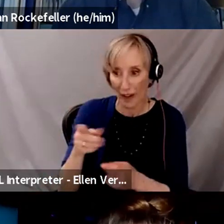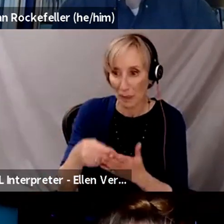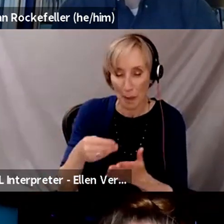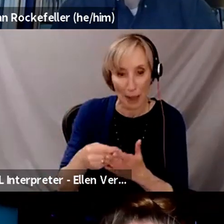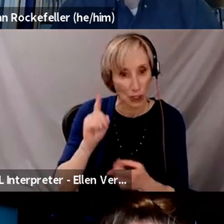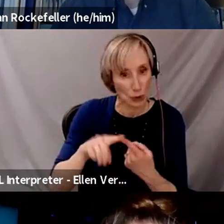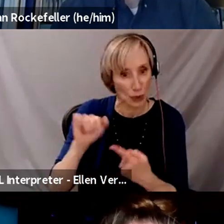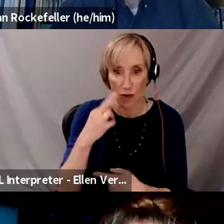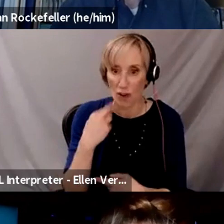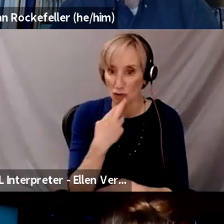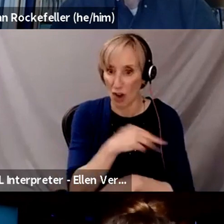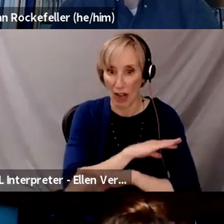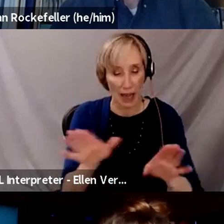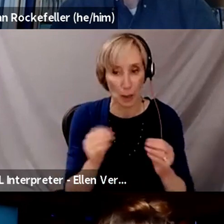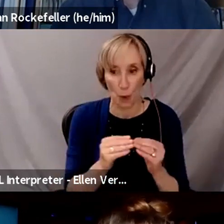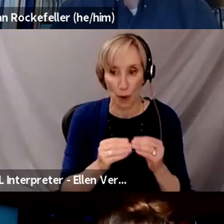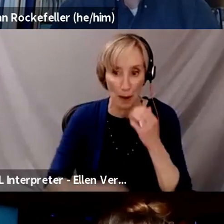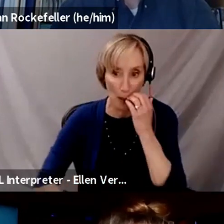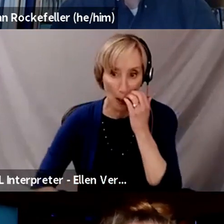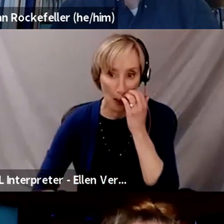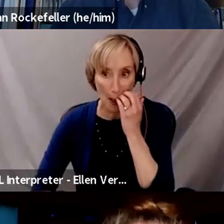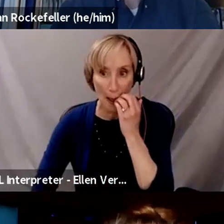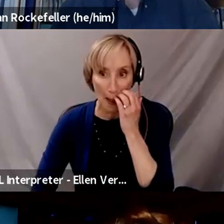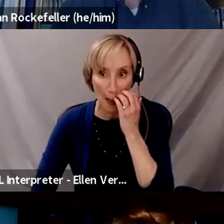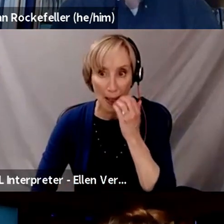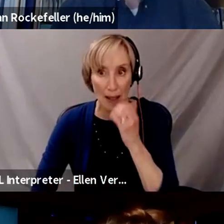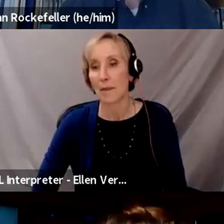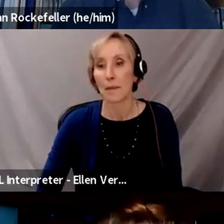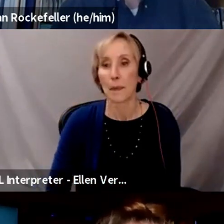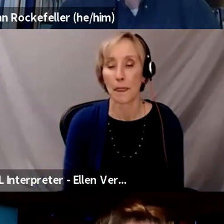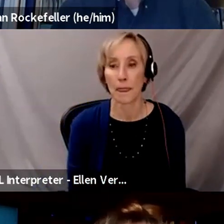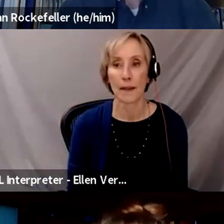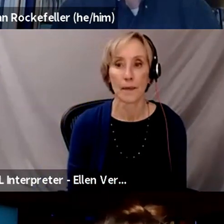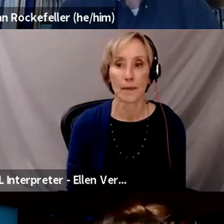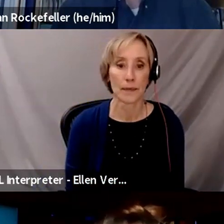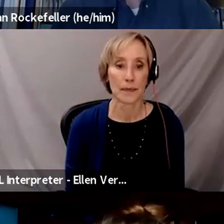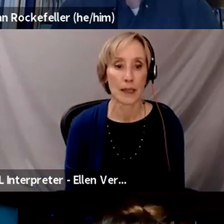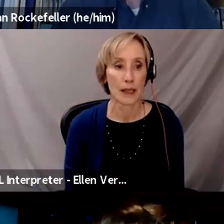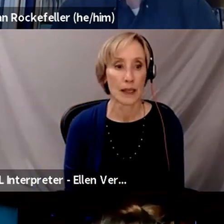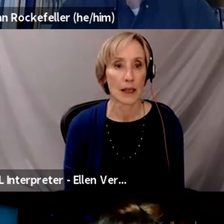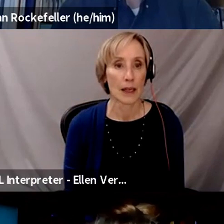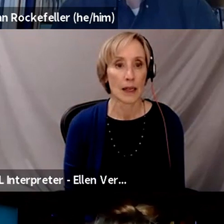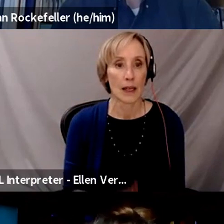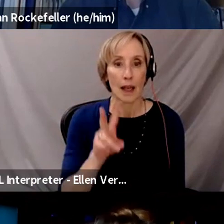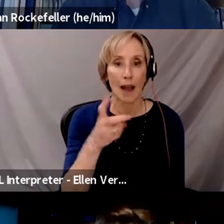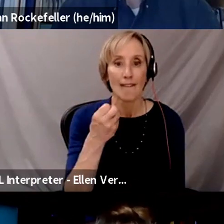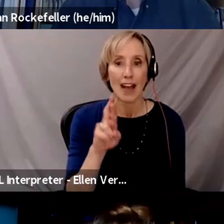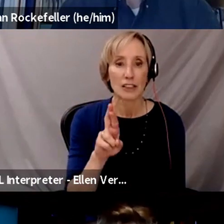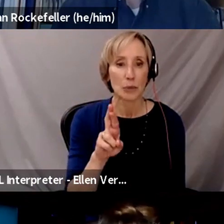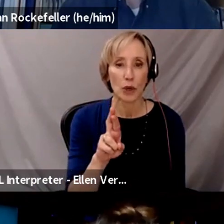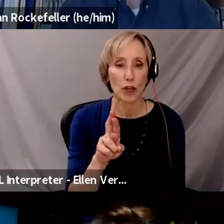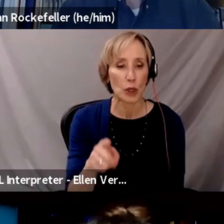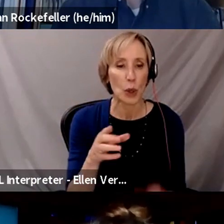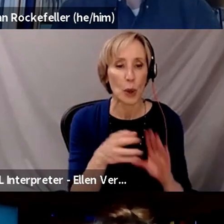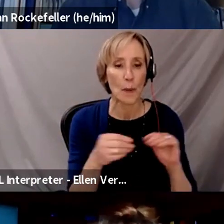of questions. The first one is a quickie. Vesper, you mentioned Taino, and I think I already said it wrong when